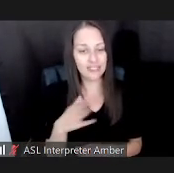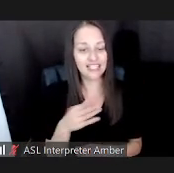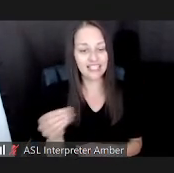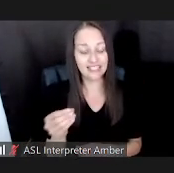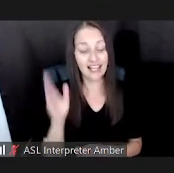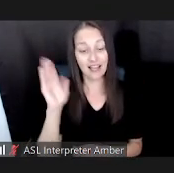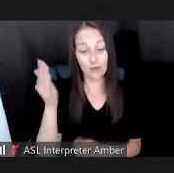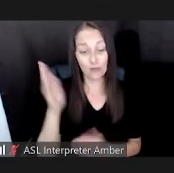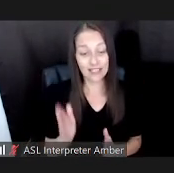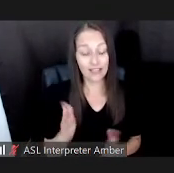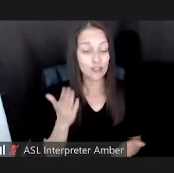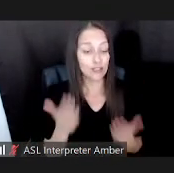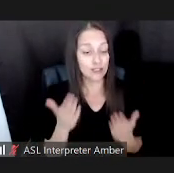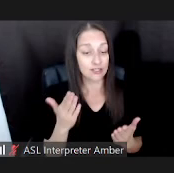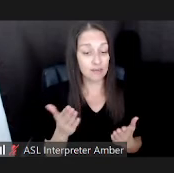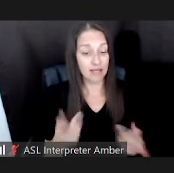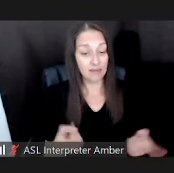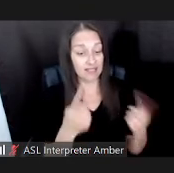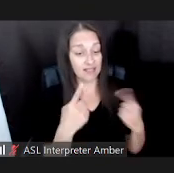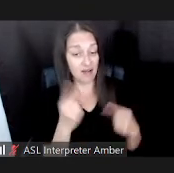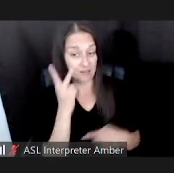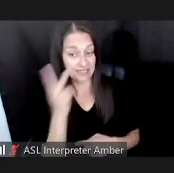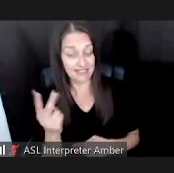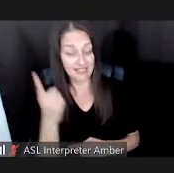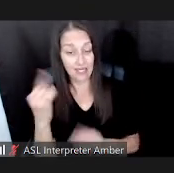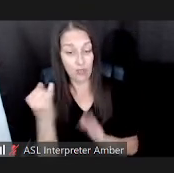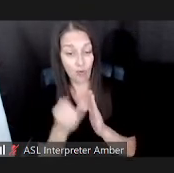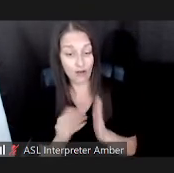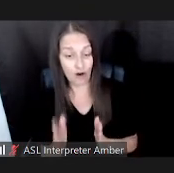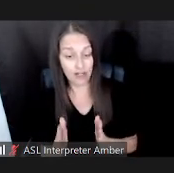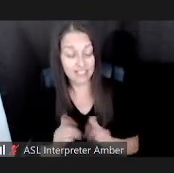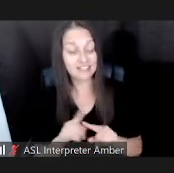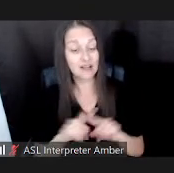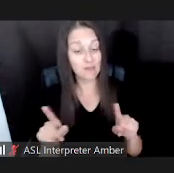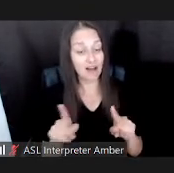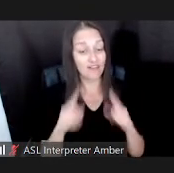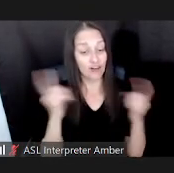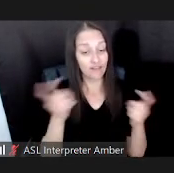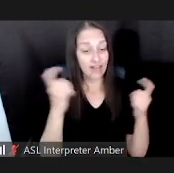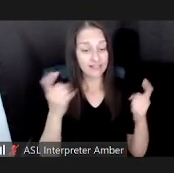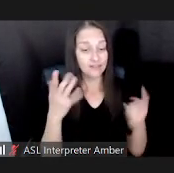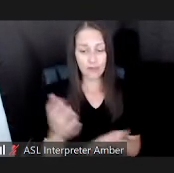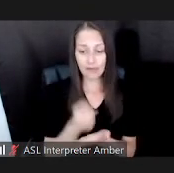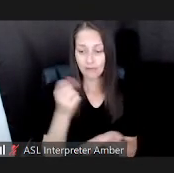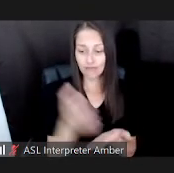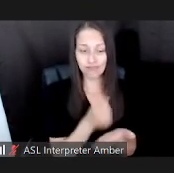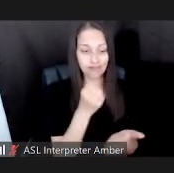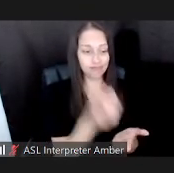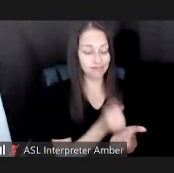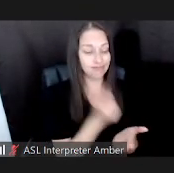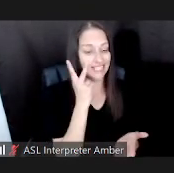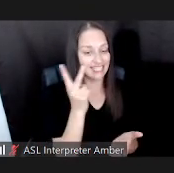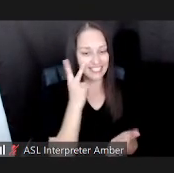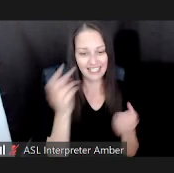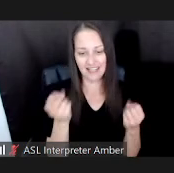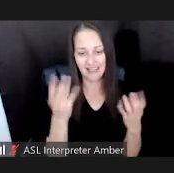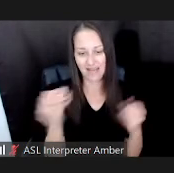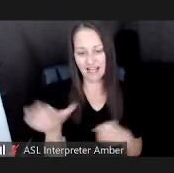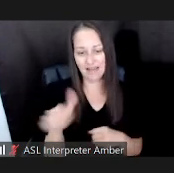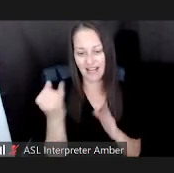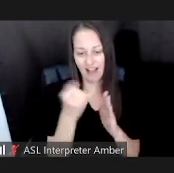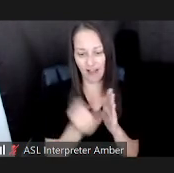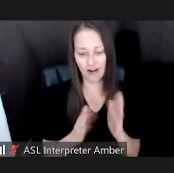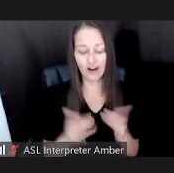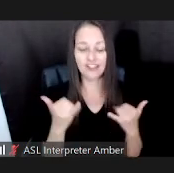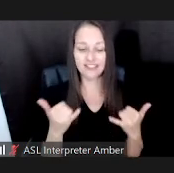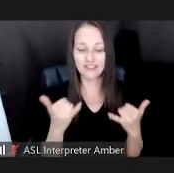might actually be coming to see one artist. And when you're in a festival, they might take advantage of that time and see both artists or however many artists are